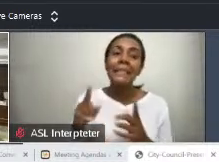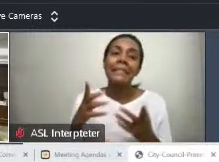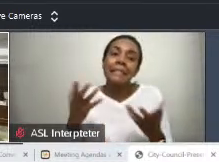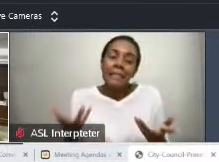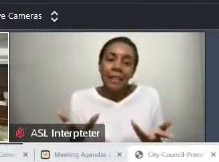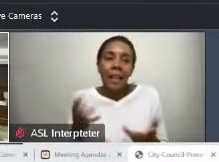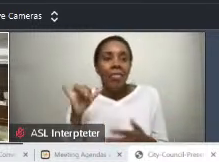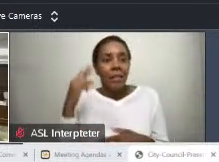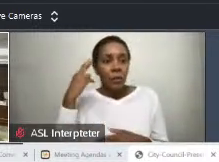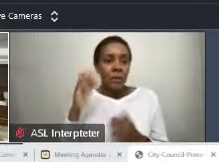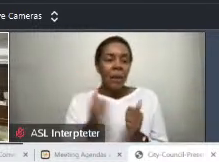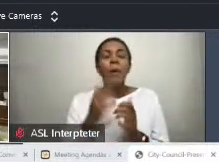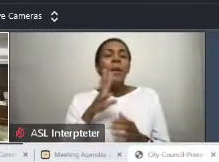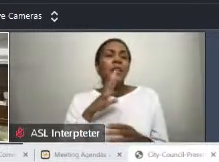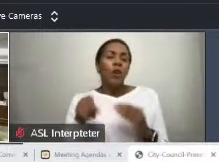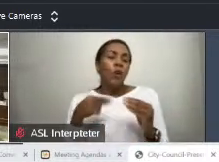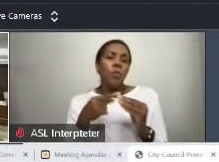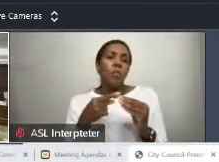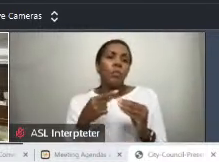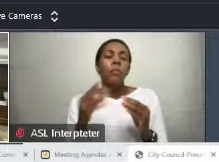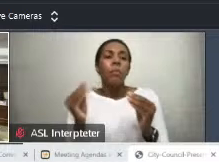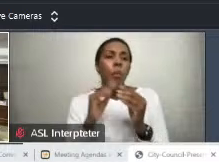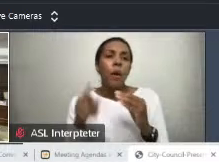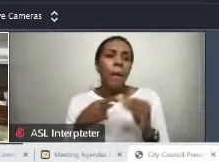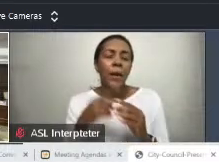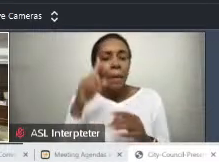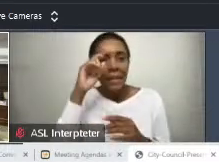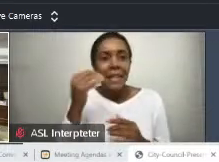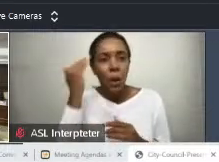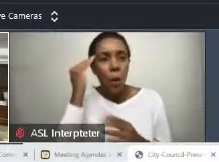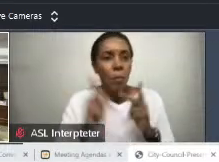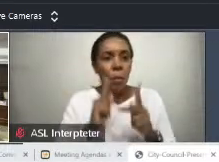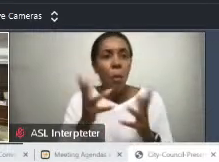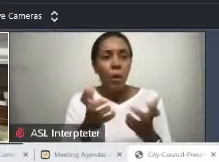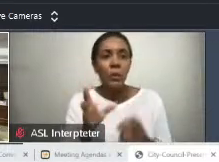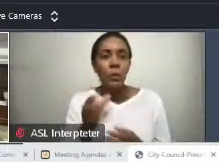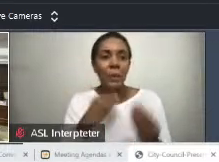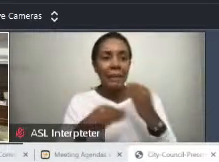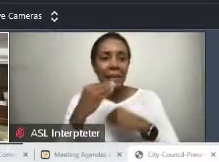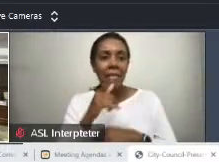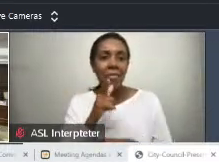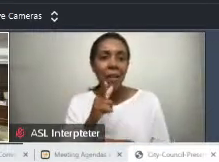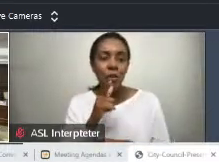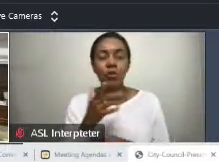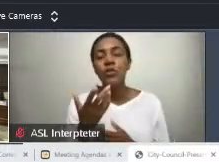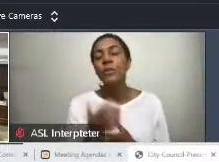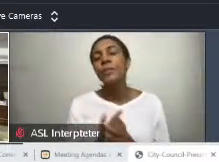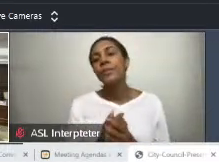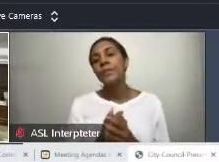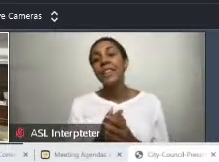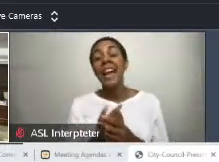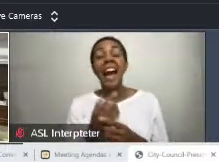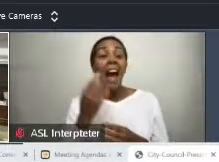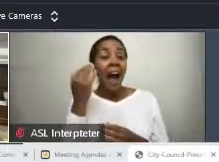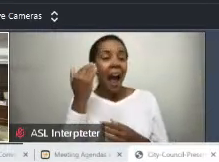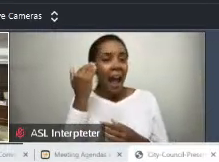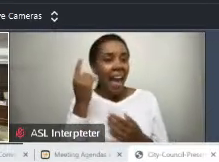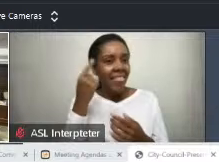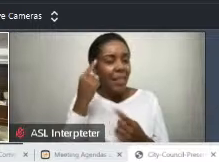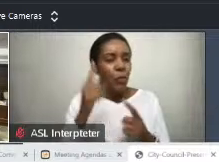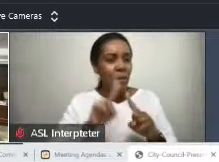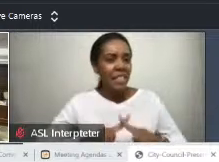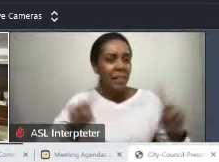but we can talk more about it at 3:30. I know people want to eat lunch. Okay, absolutely. So I think there's a difference between folks not being super excited and folks coming